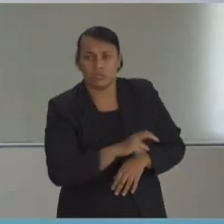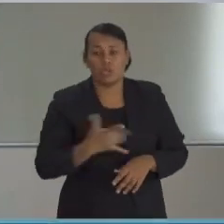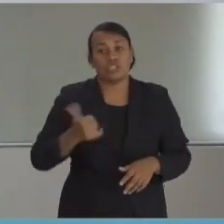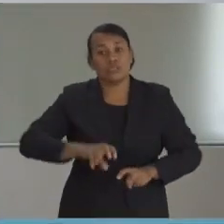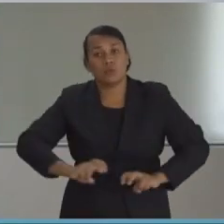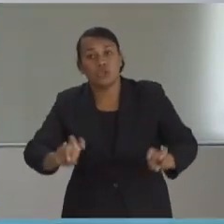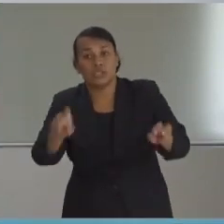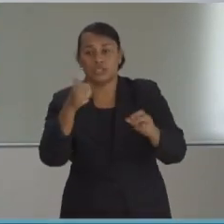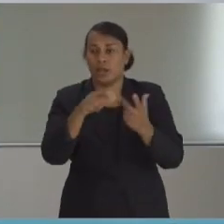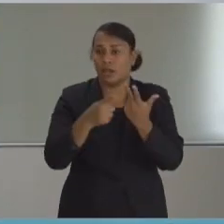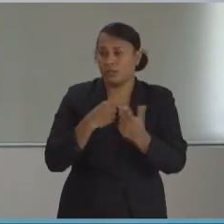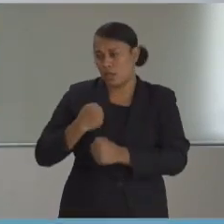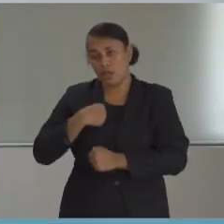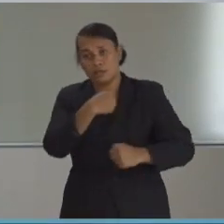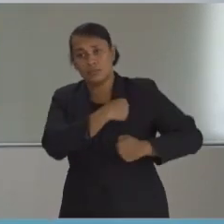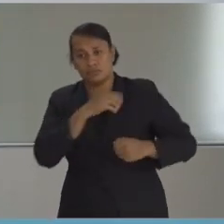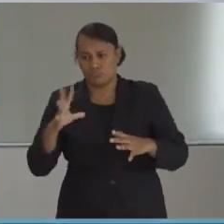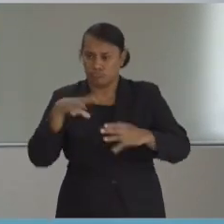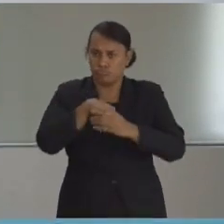And